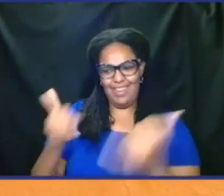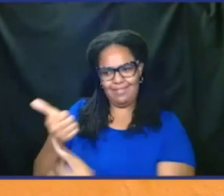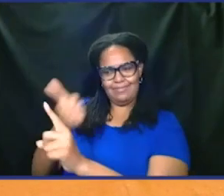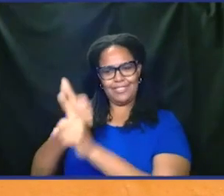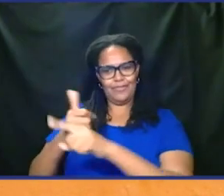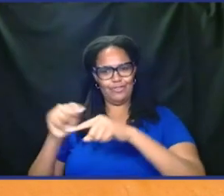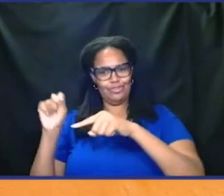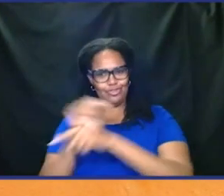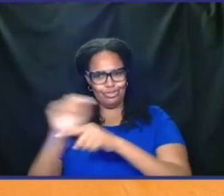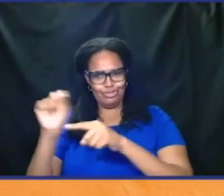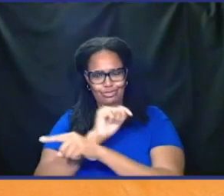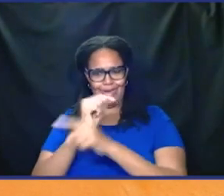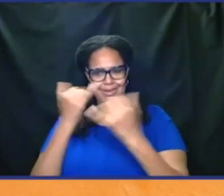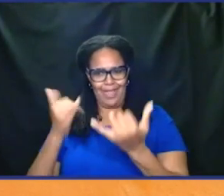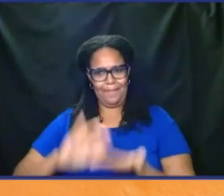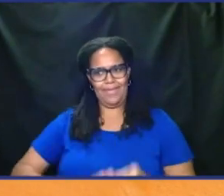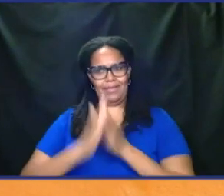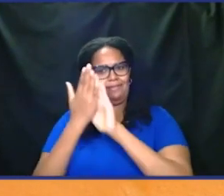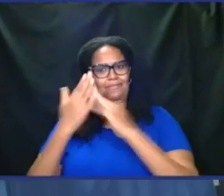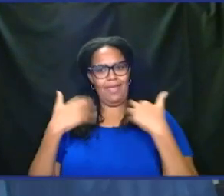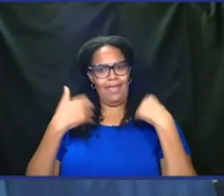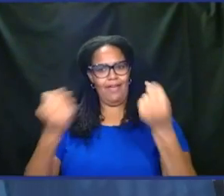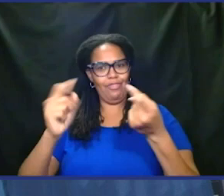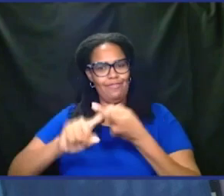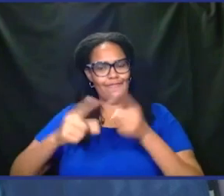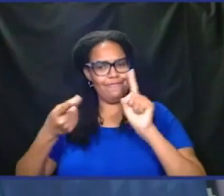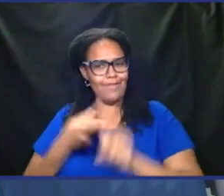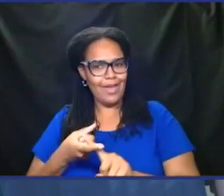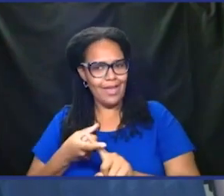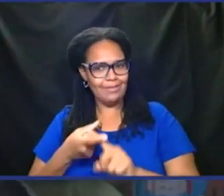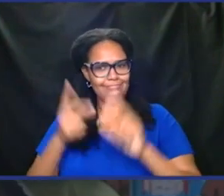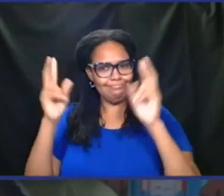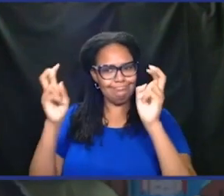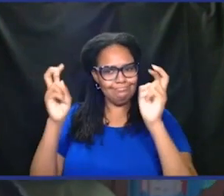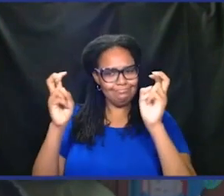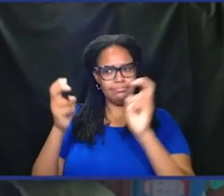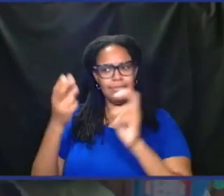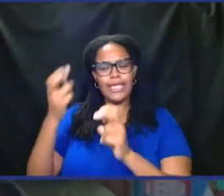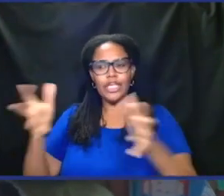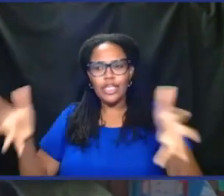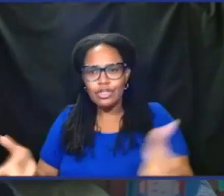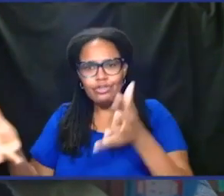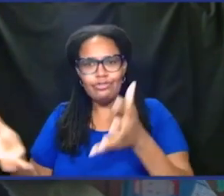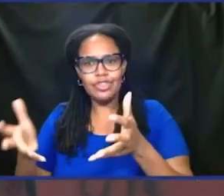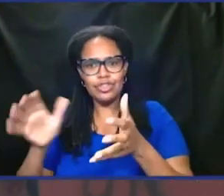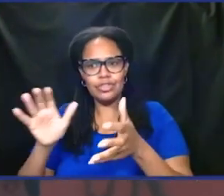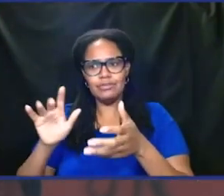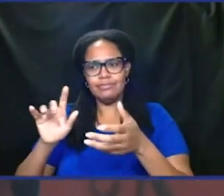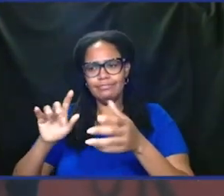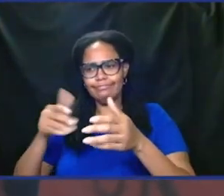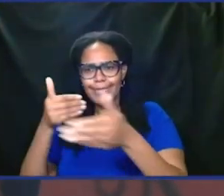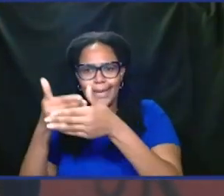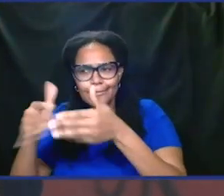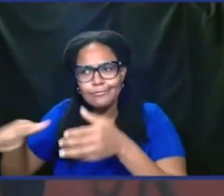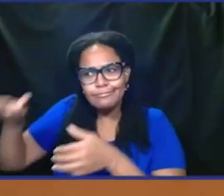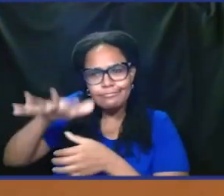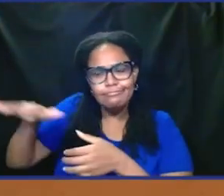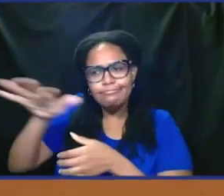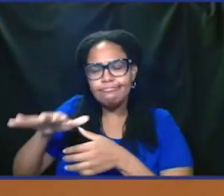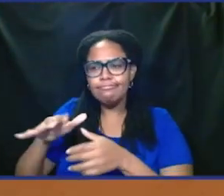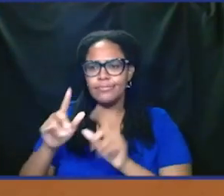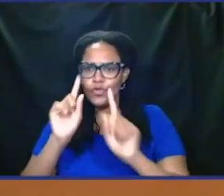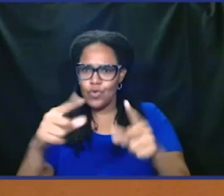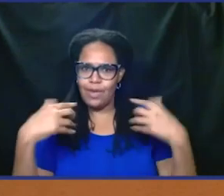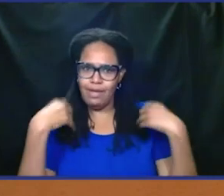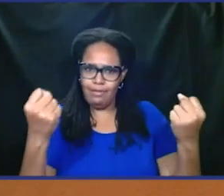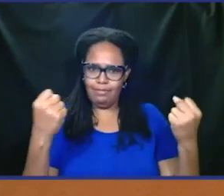Arigo Mitra. That means health friend. He encourages his neighbors to seek care at Americares mobile health centers. Community